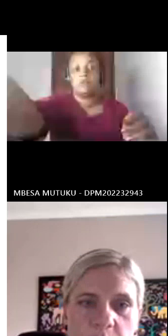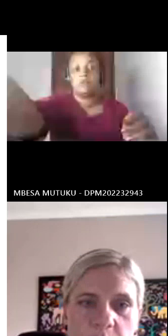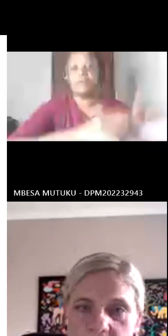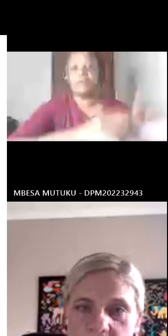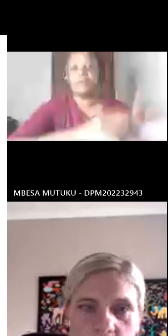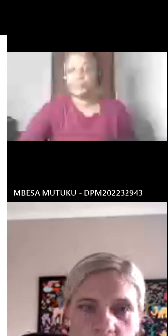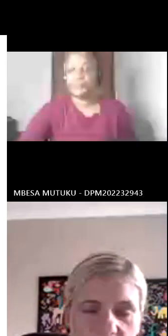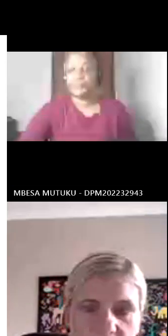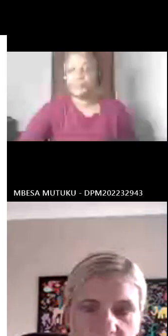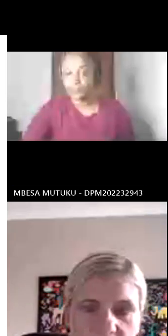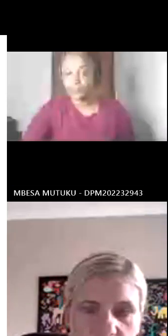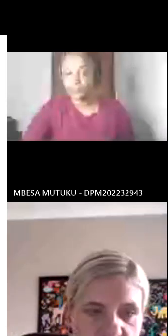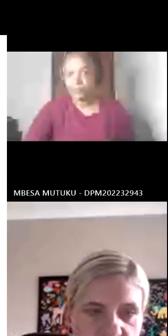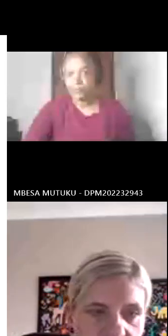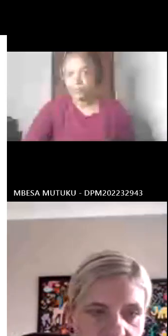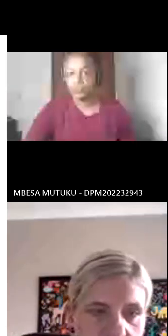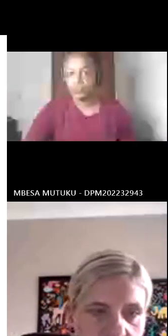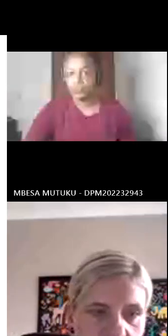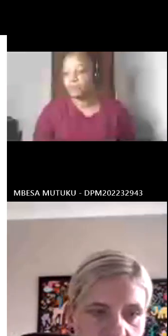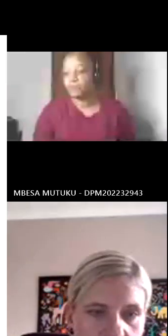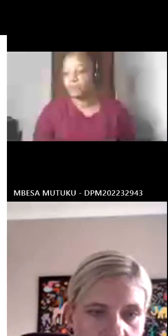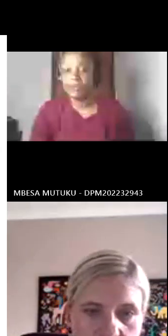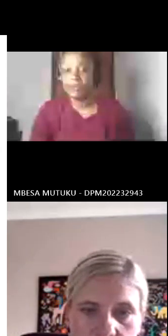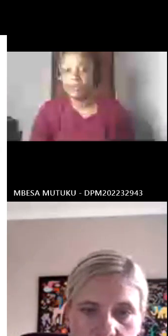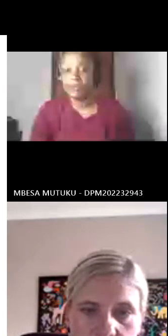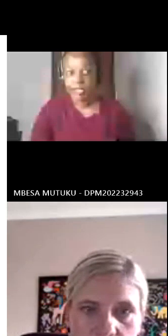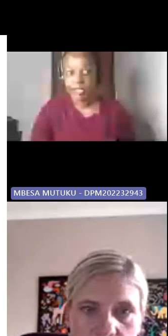You don't perhaps have another Wi-Fi connection, Minnie?